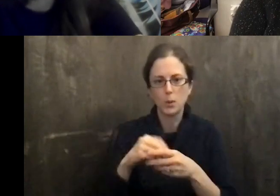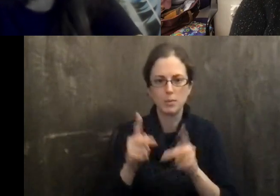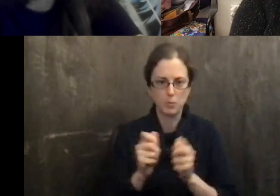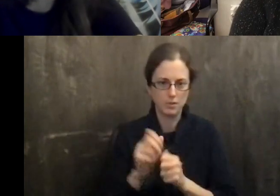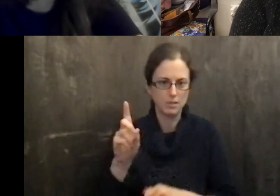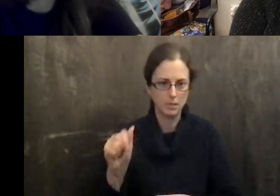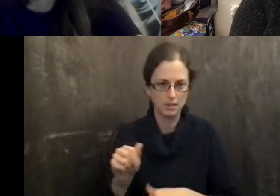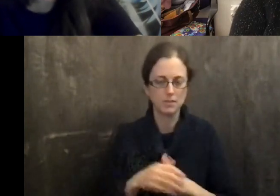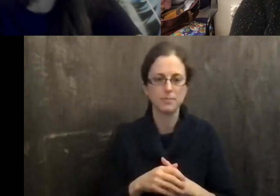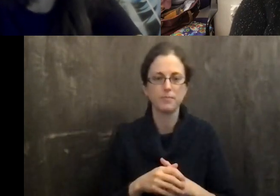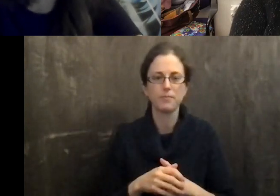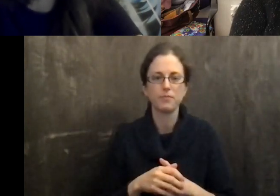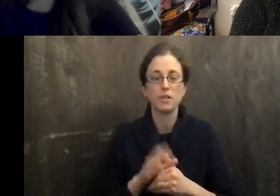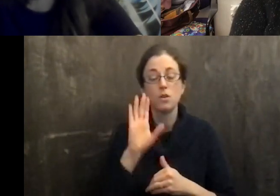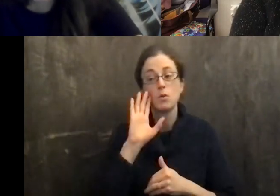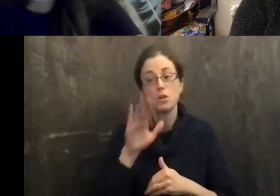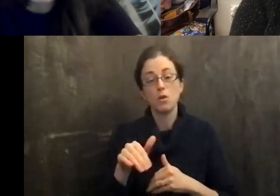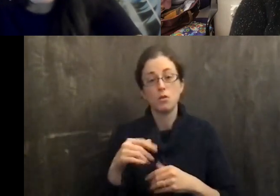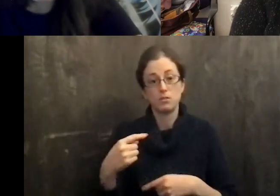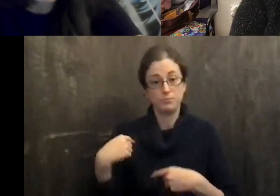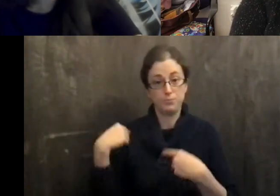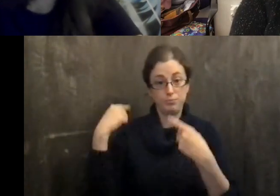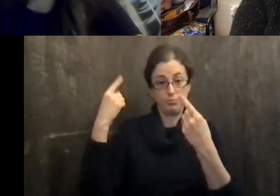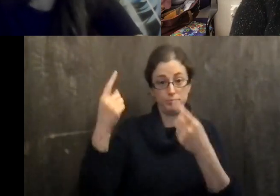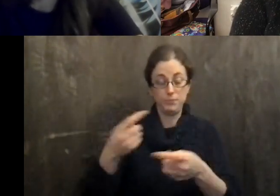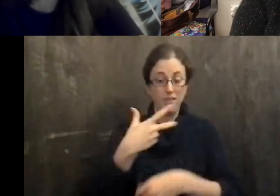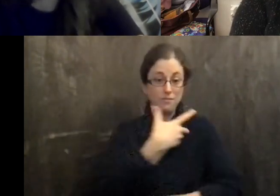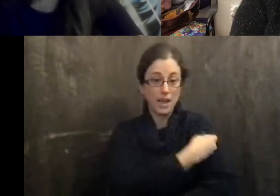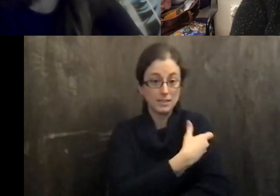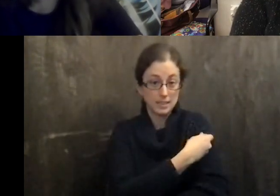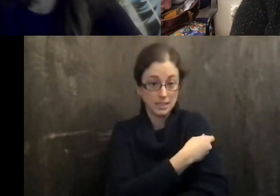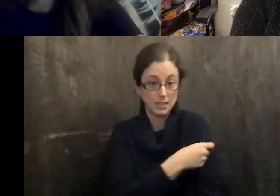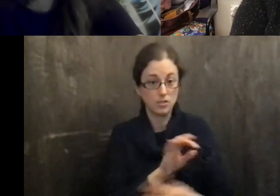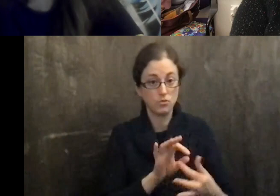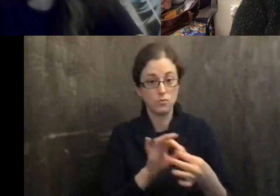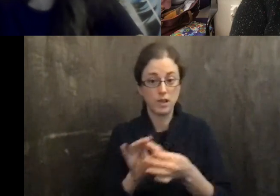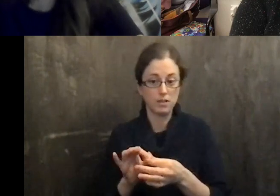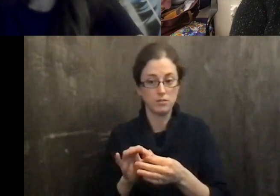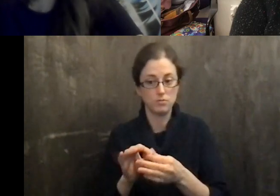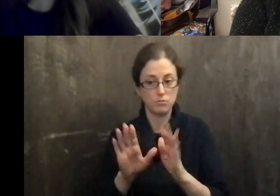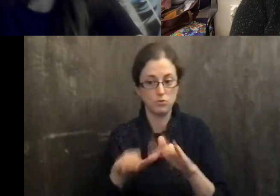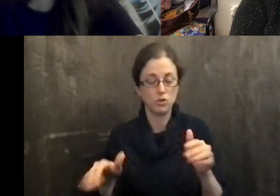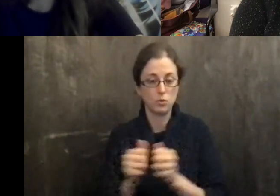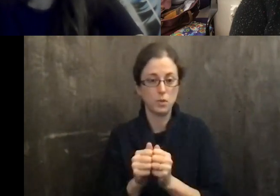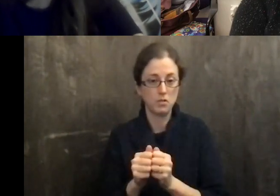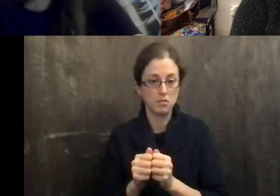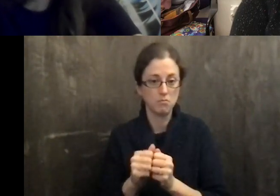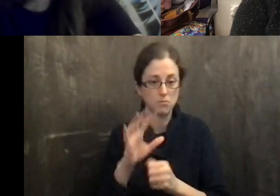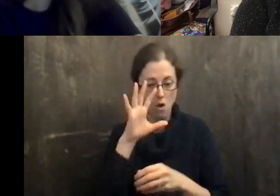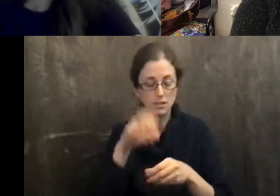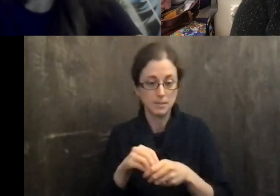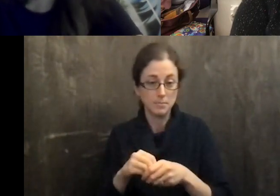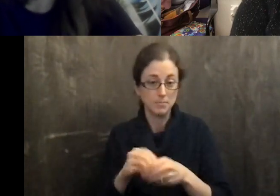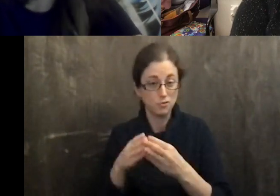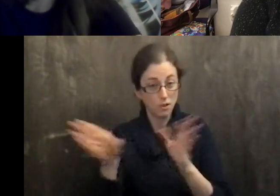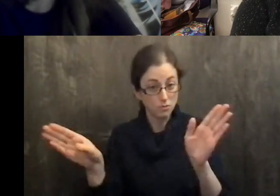vaccines in kids with autism in general, and we know that they are safe, and this vaccine is no different. We also have many adults